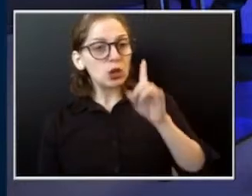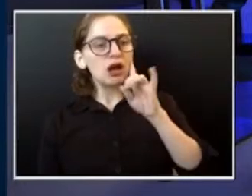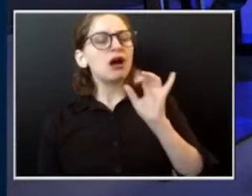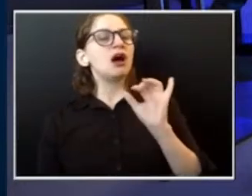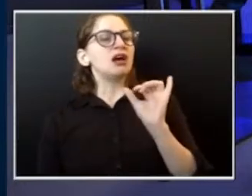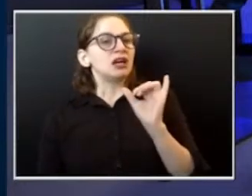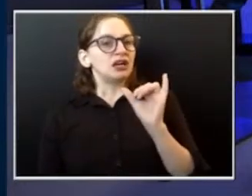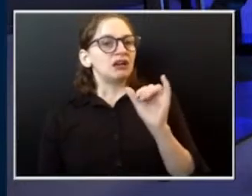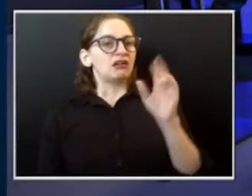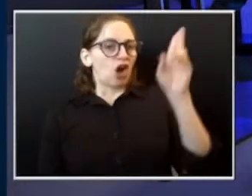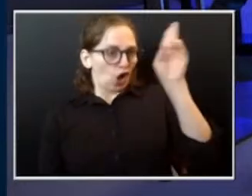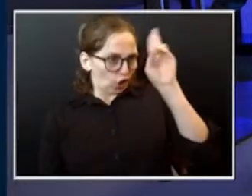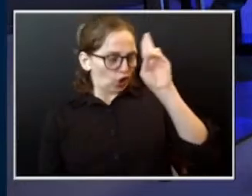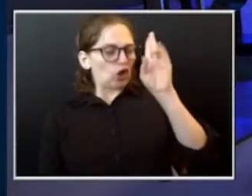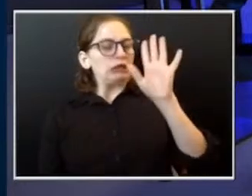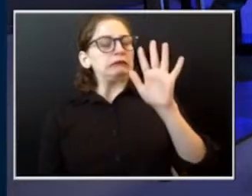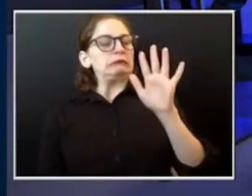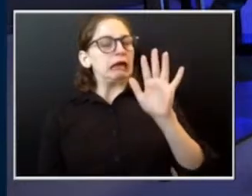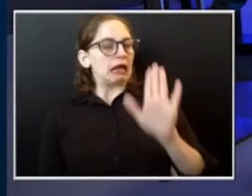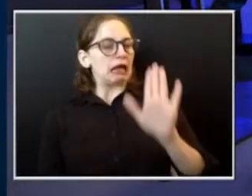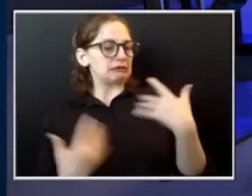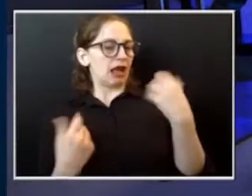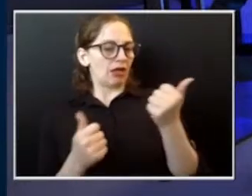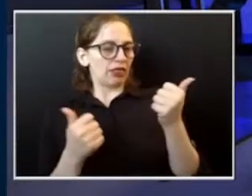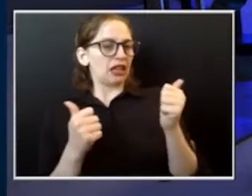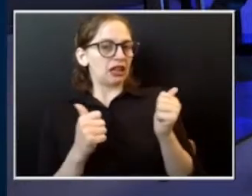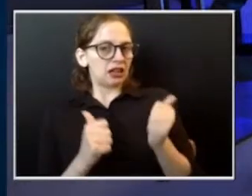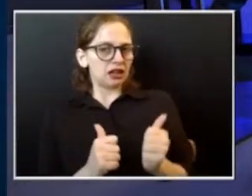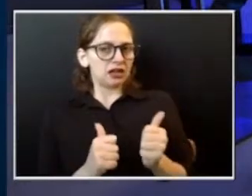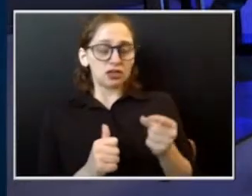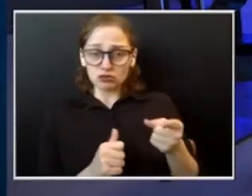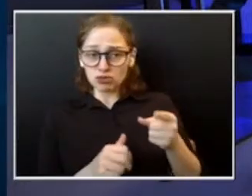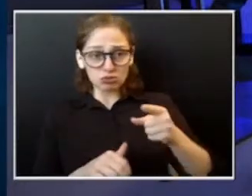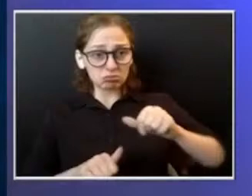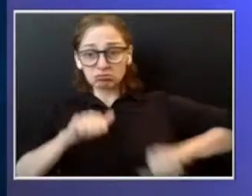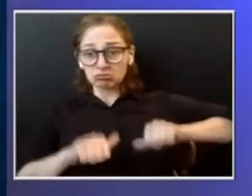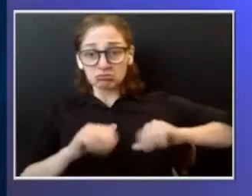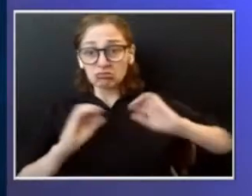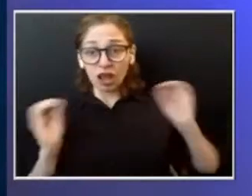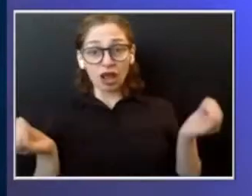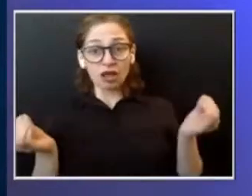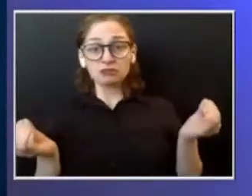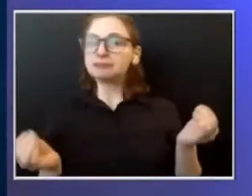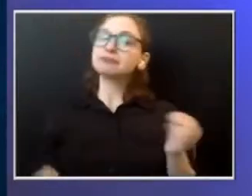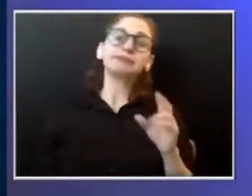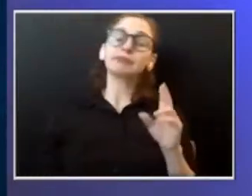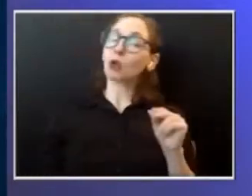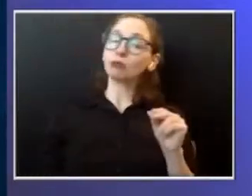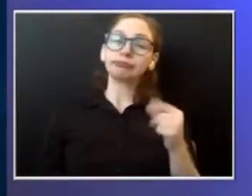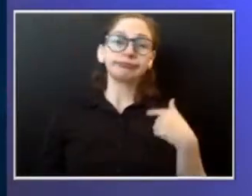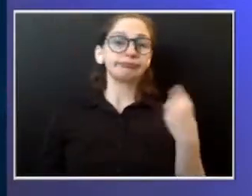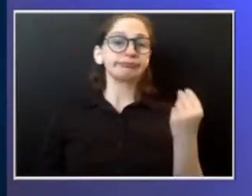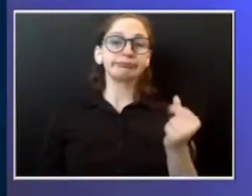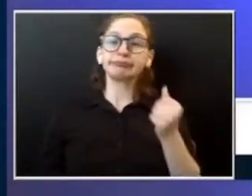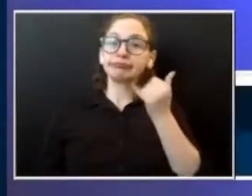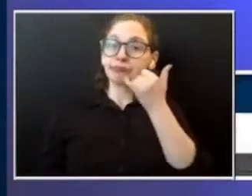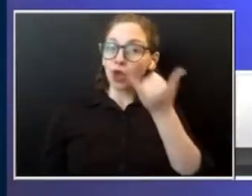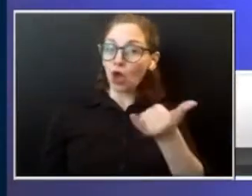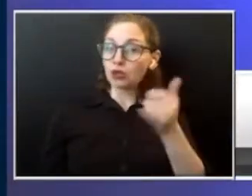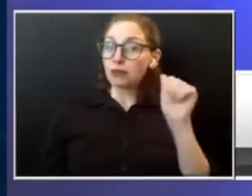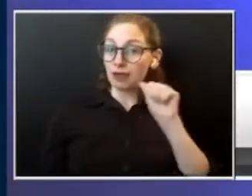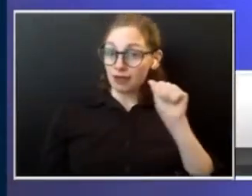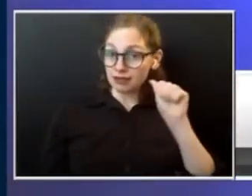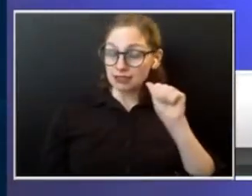deteriorated, it sounds like you didn't hesitate. Nope. What did you do? So I called my aunt And I said, what